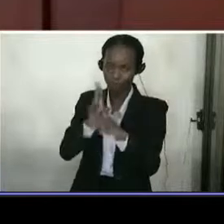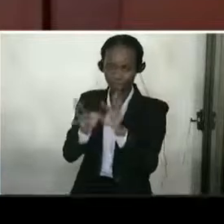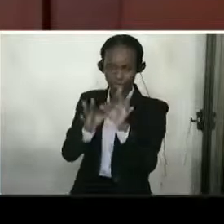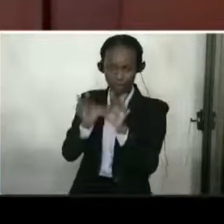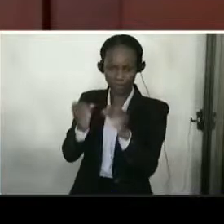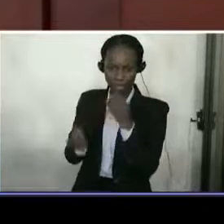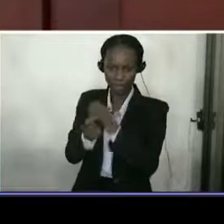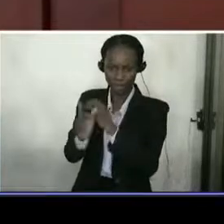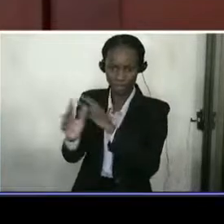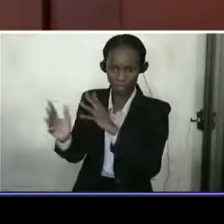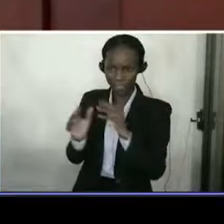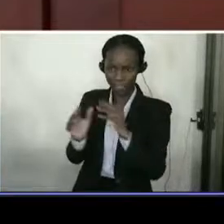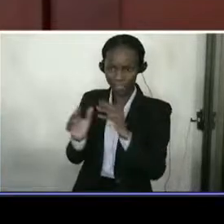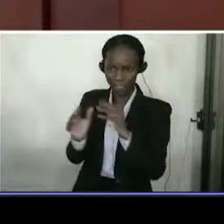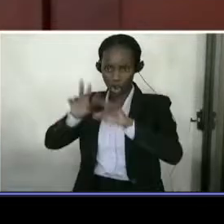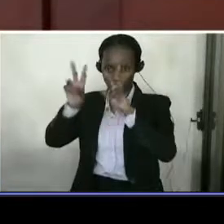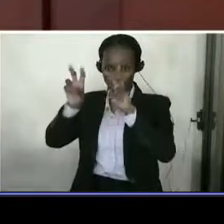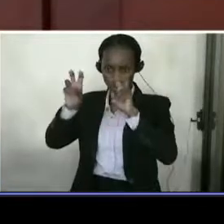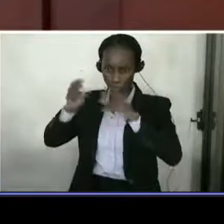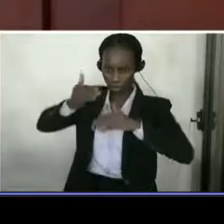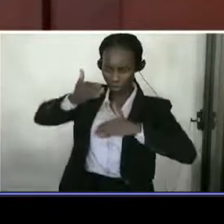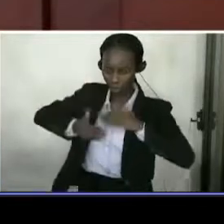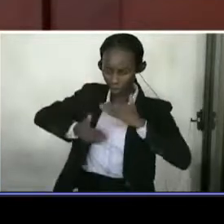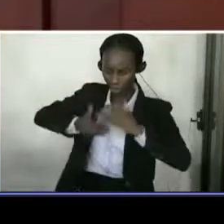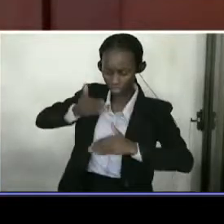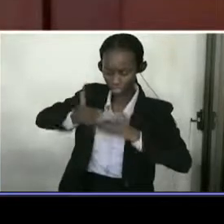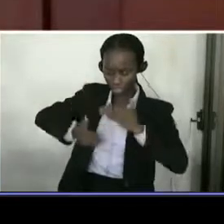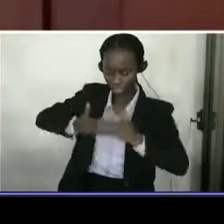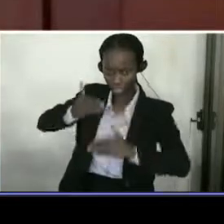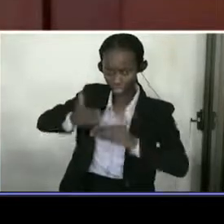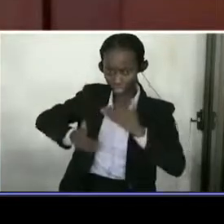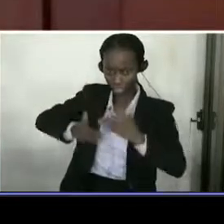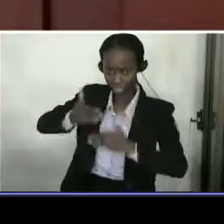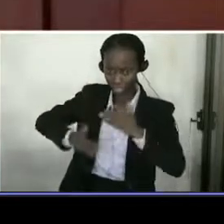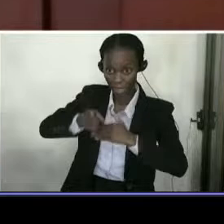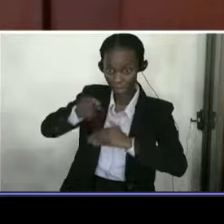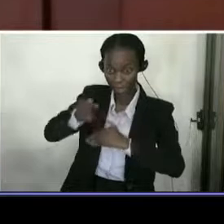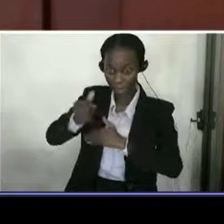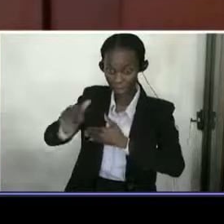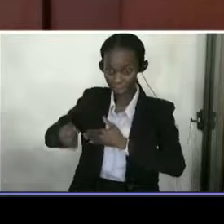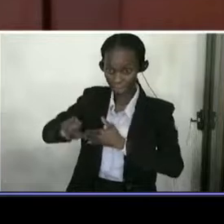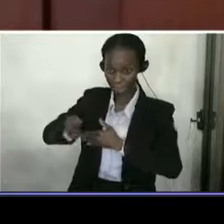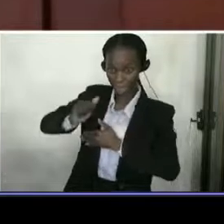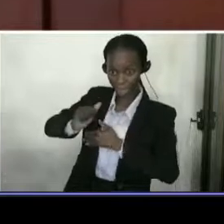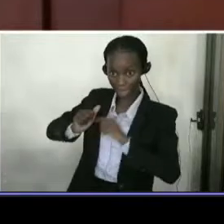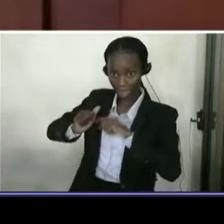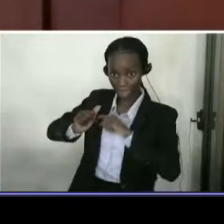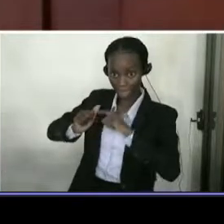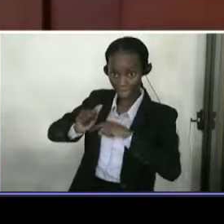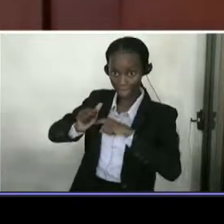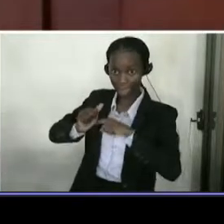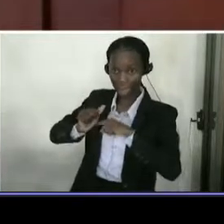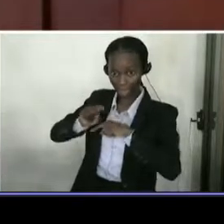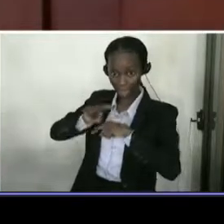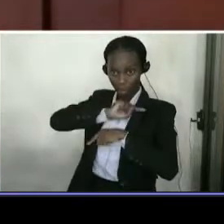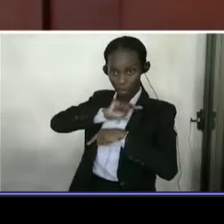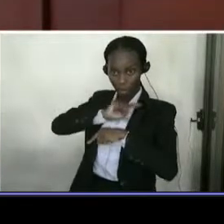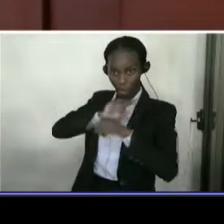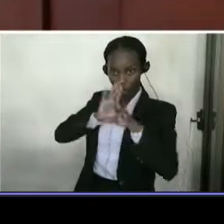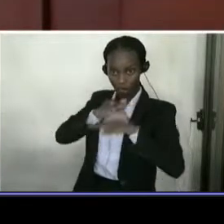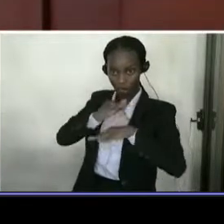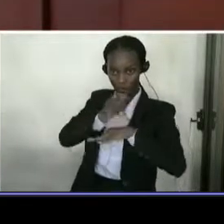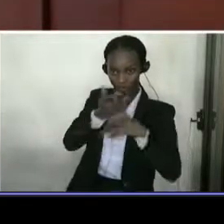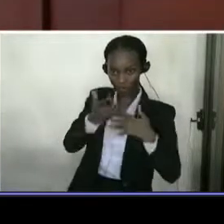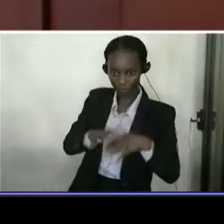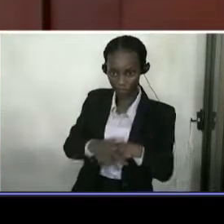matters in terms of the progress made to recover and offset of the overpayment, including the disciplinary